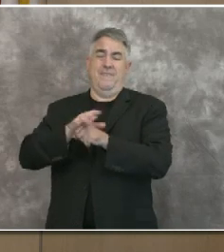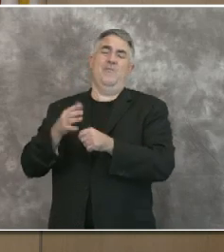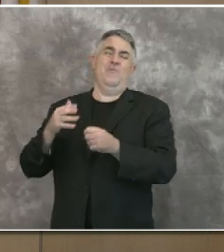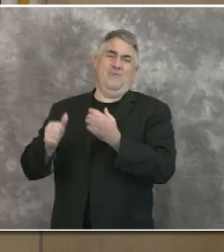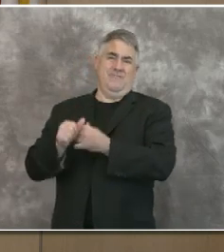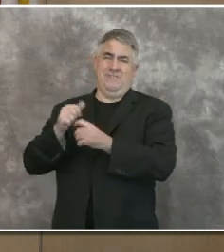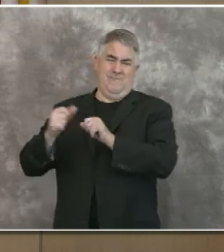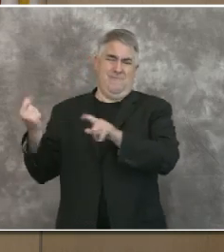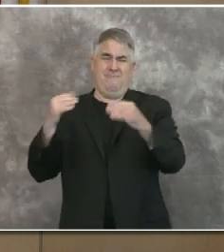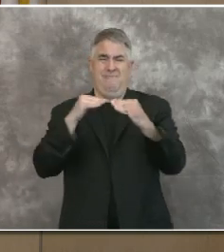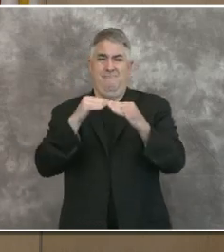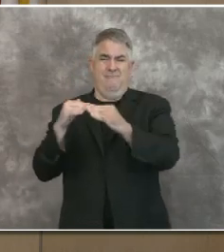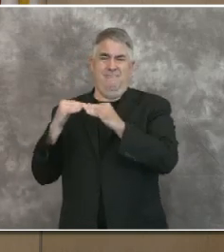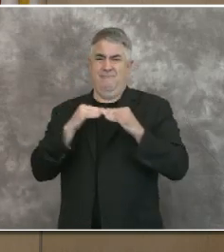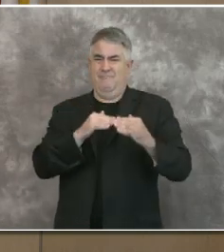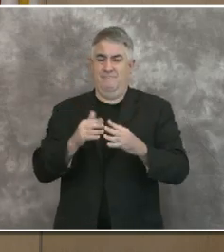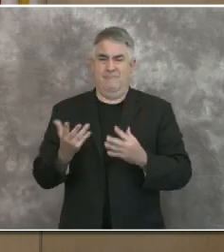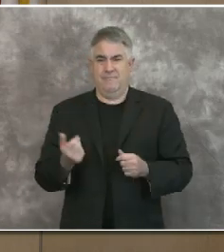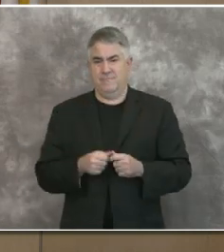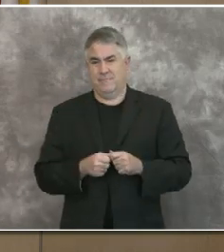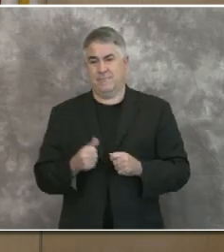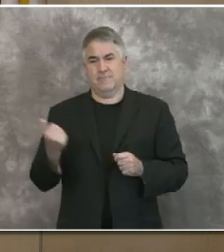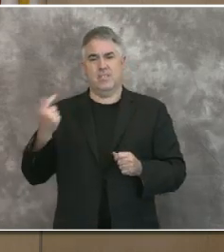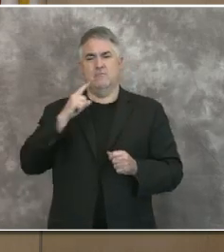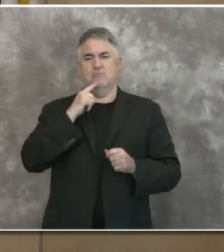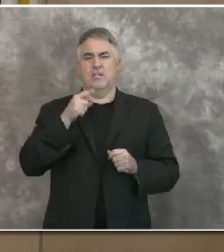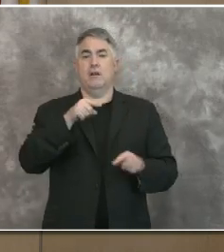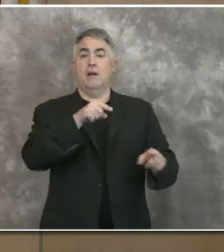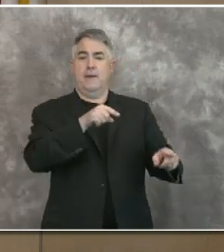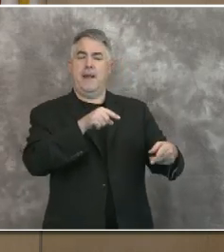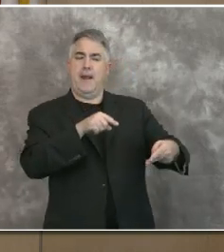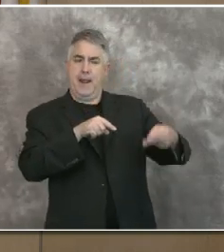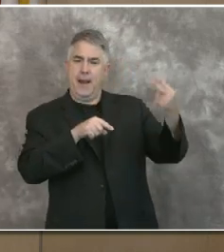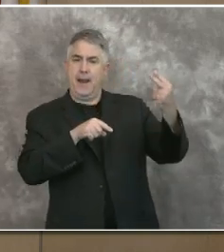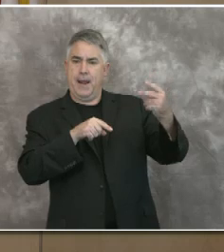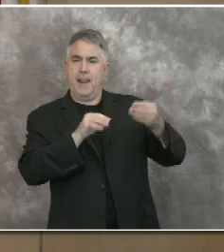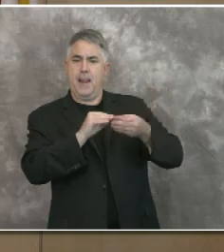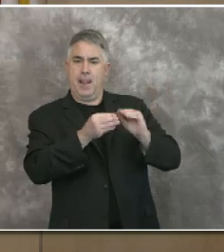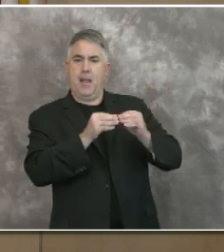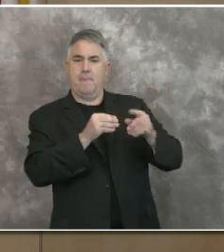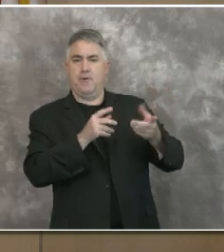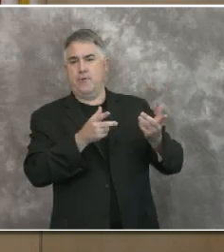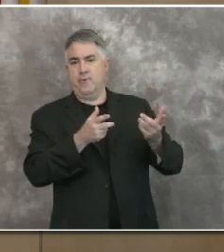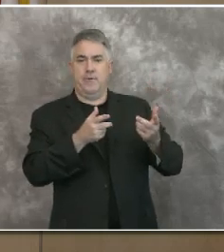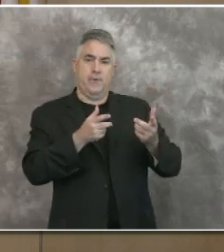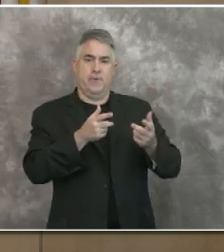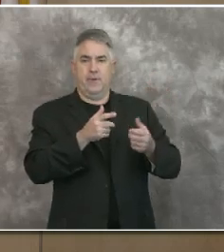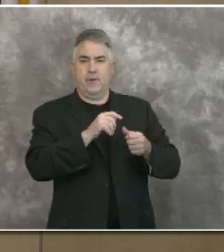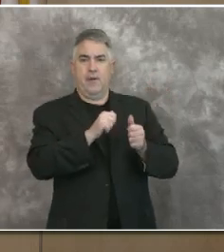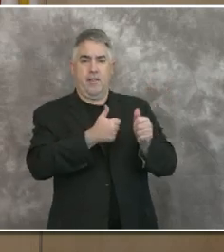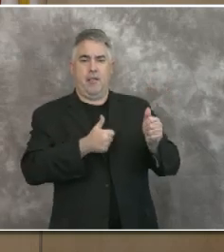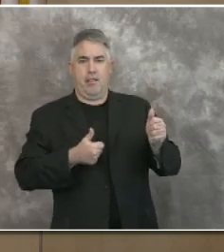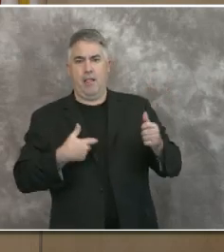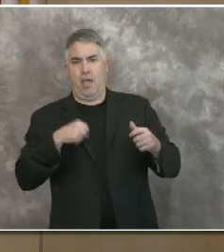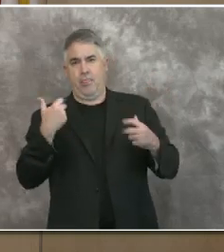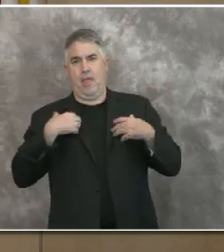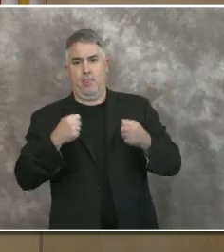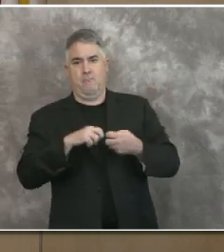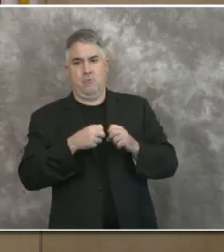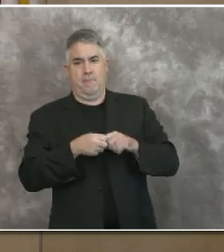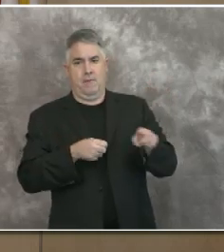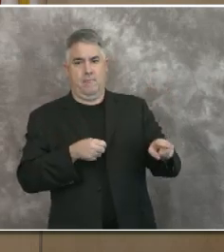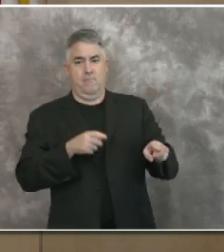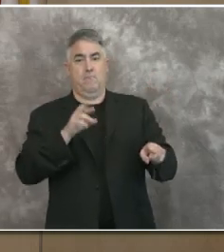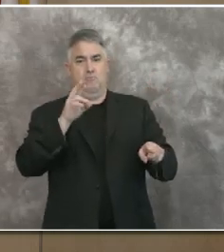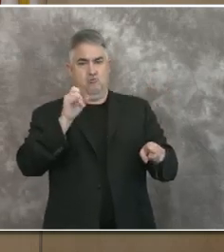seem to have, or in many cases have a higher number of comorbid conditions, so therefore they are at greater